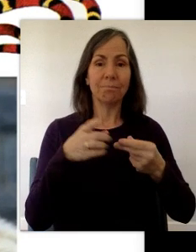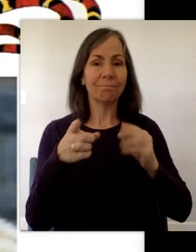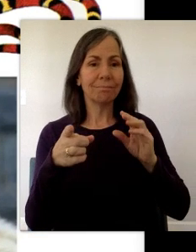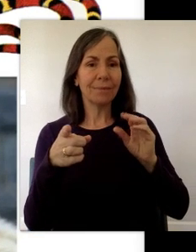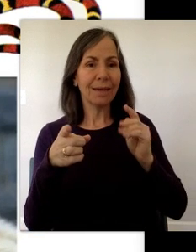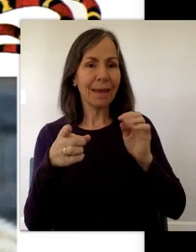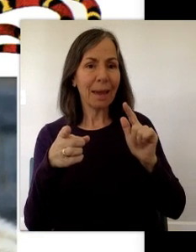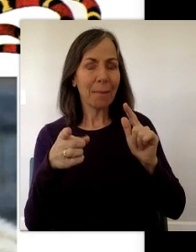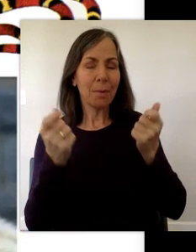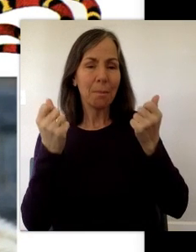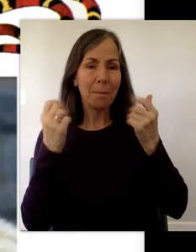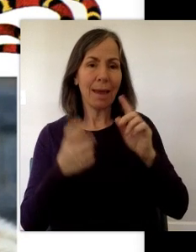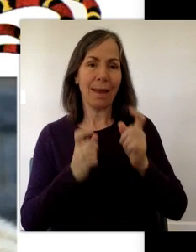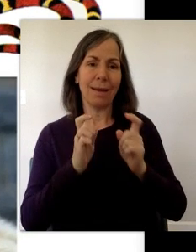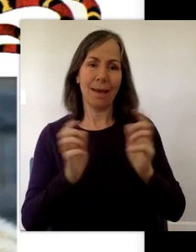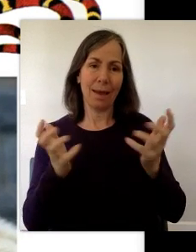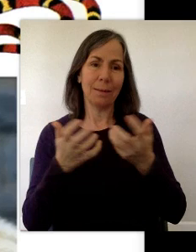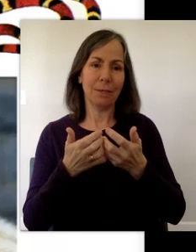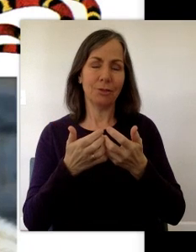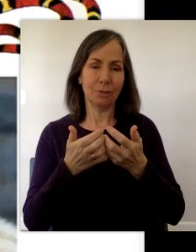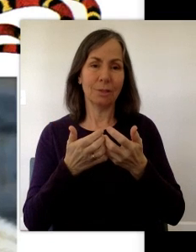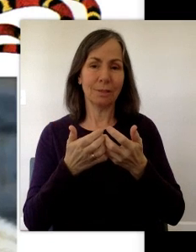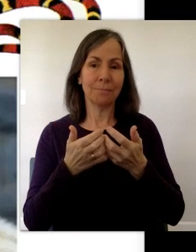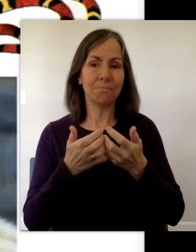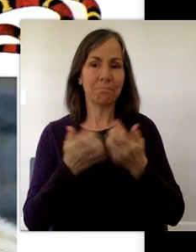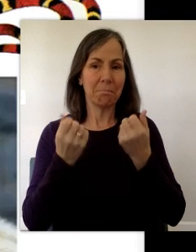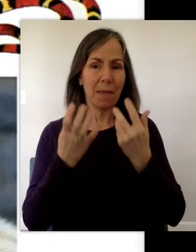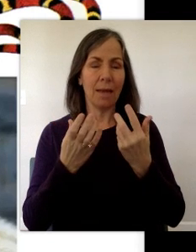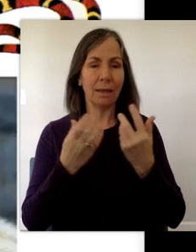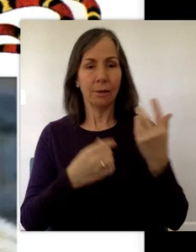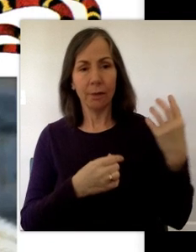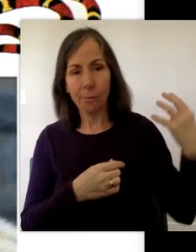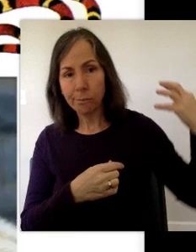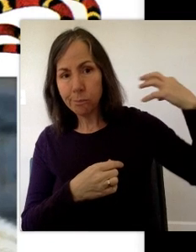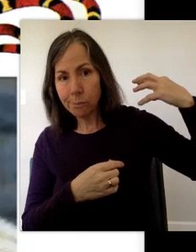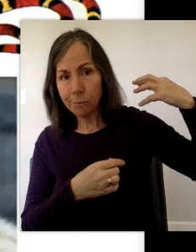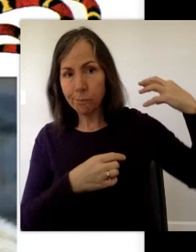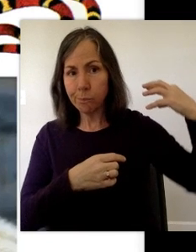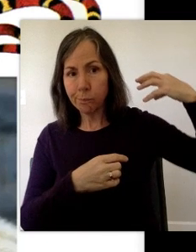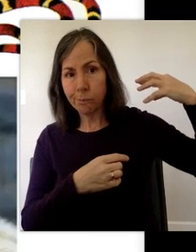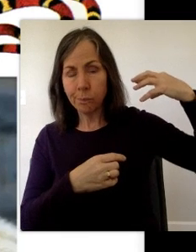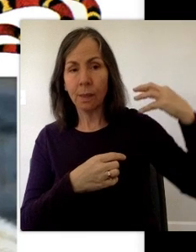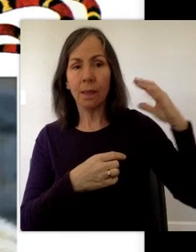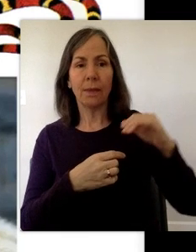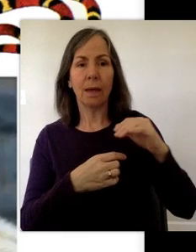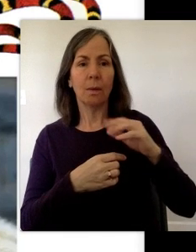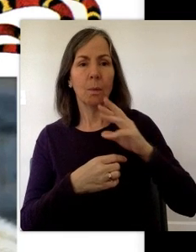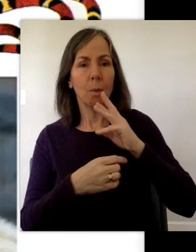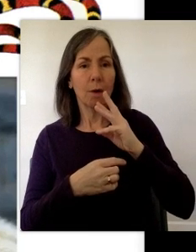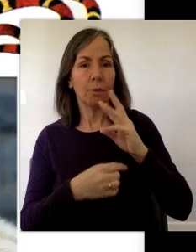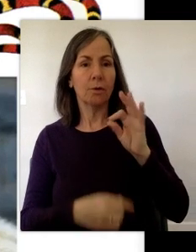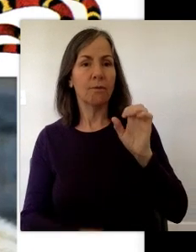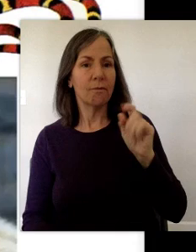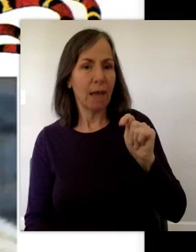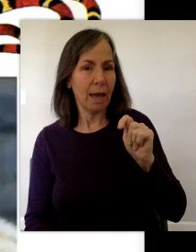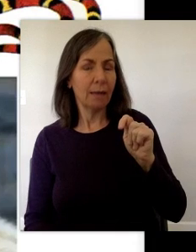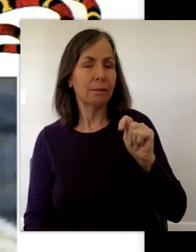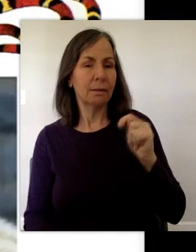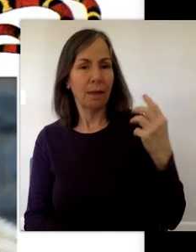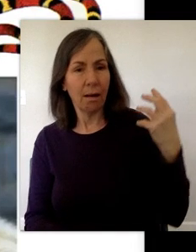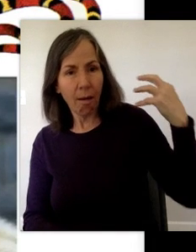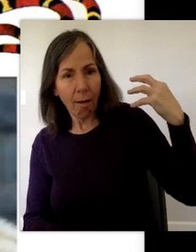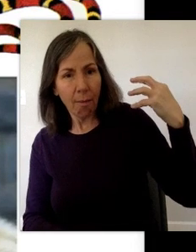of adaptations. It carries water, really just fat in its hump so that it